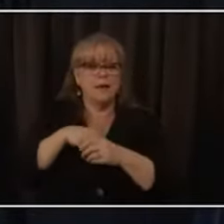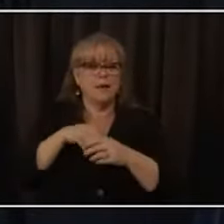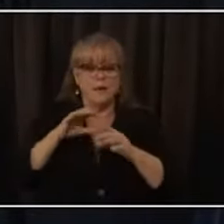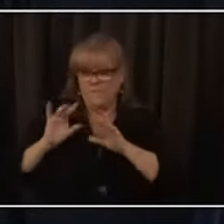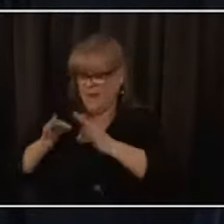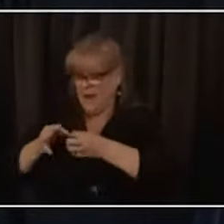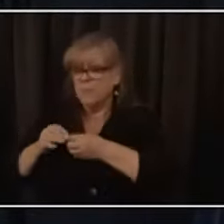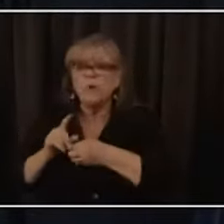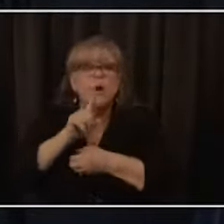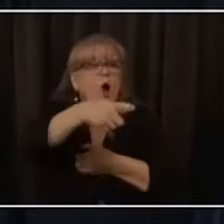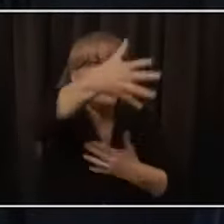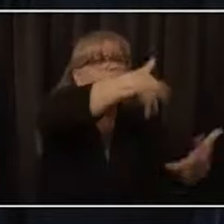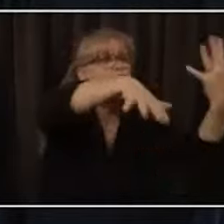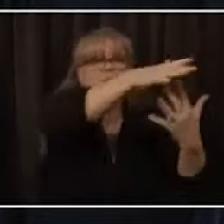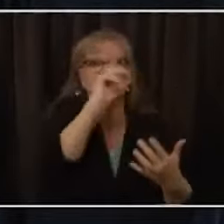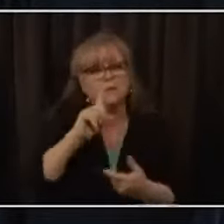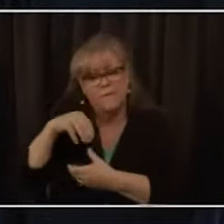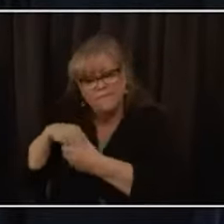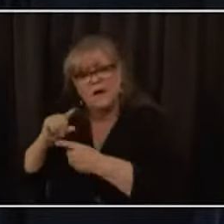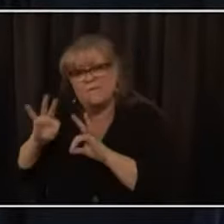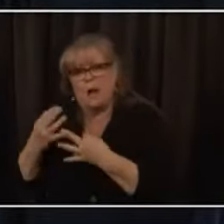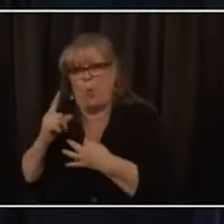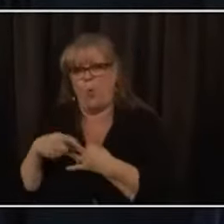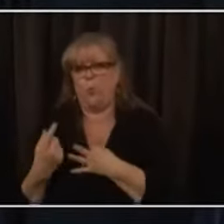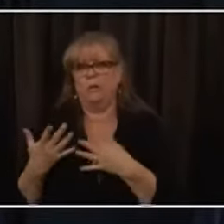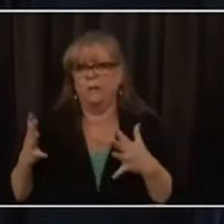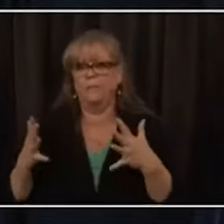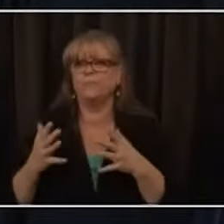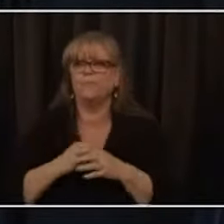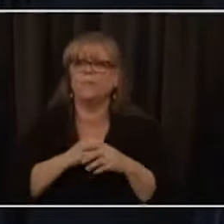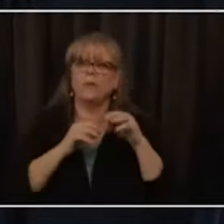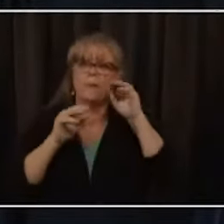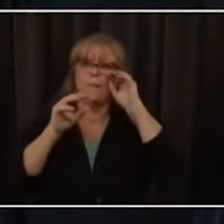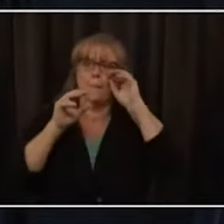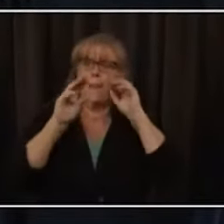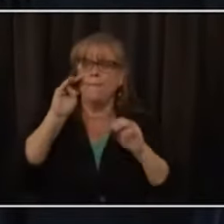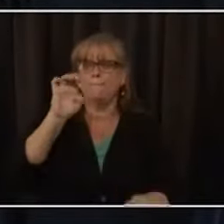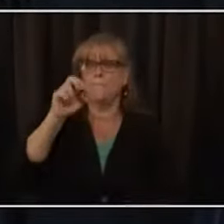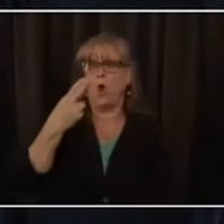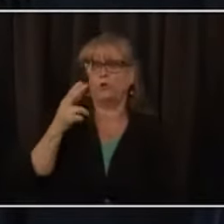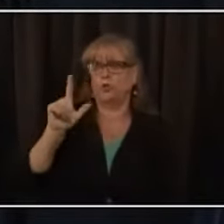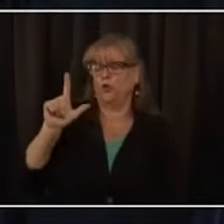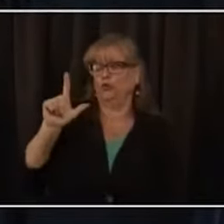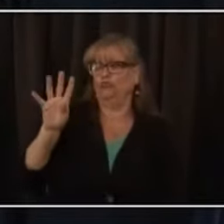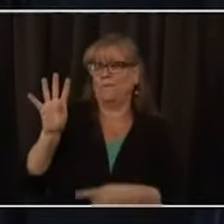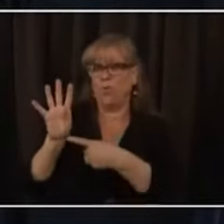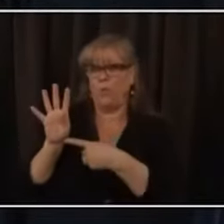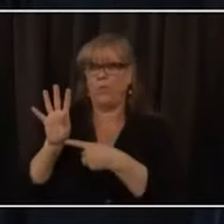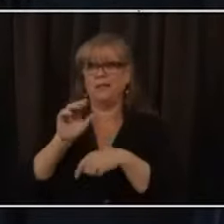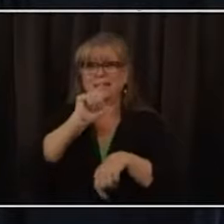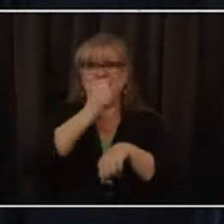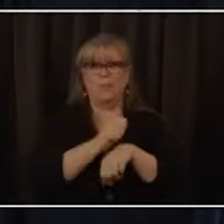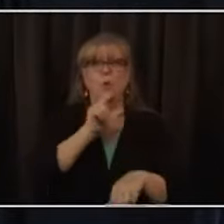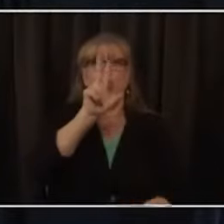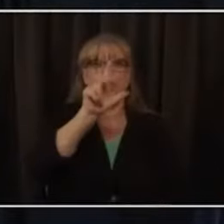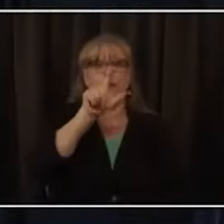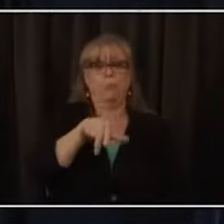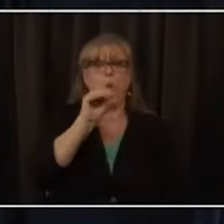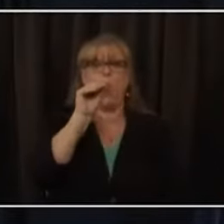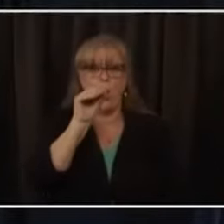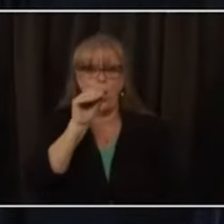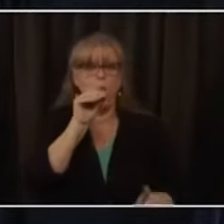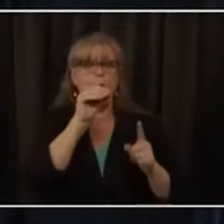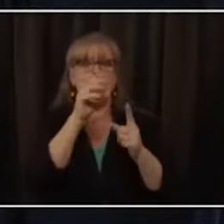24th, we put Dial 3.0 into effect that moved in the direction of providing greater flexibility to communities across our state.